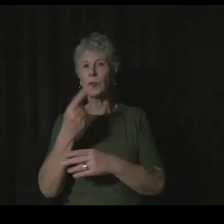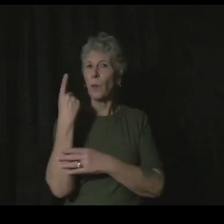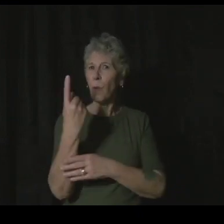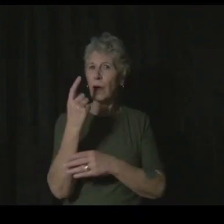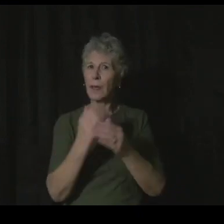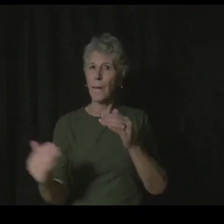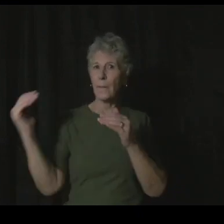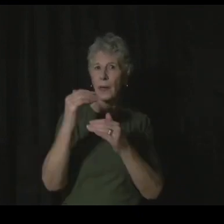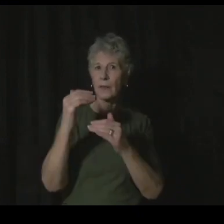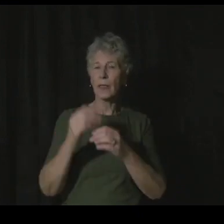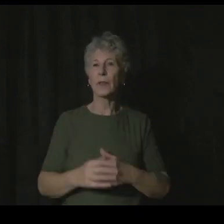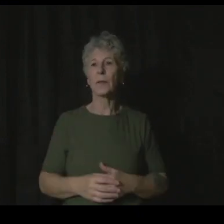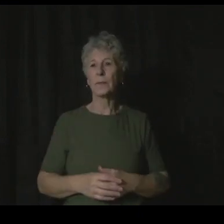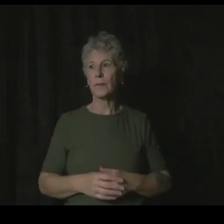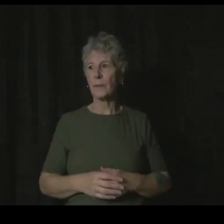above the other.